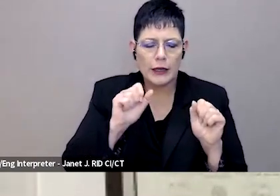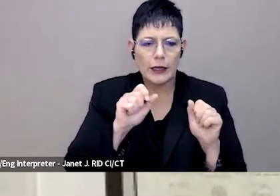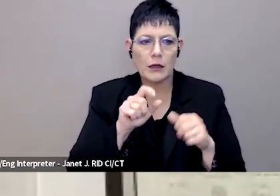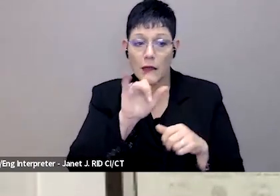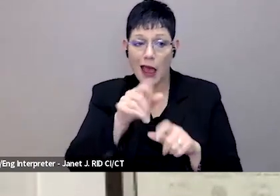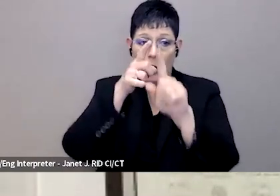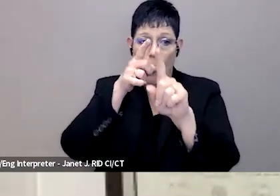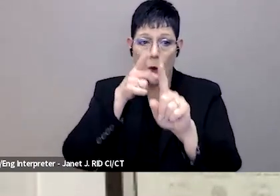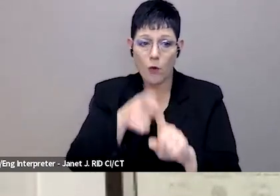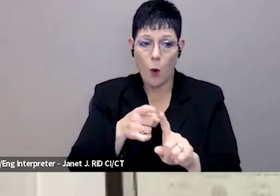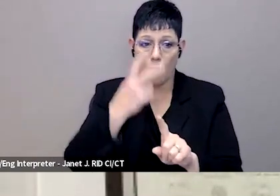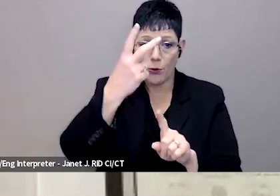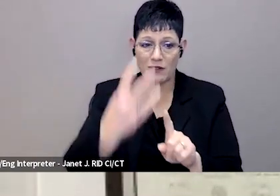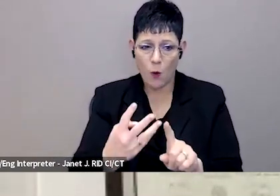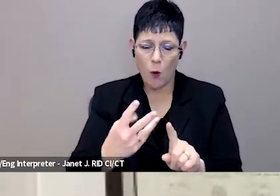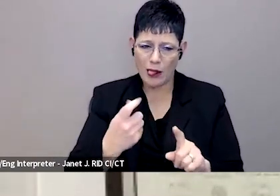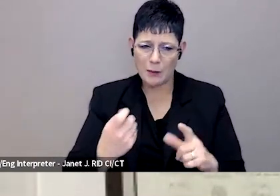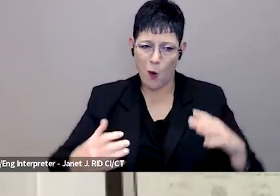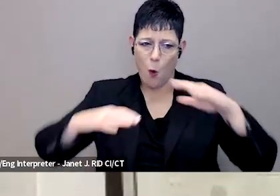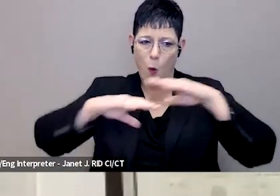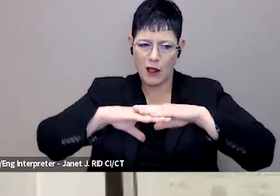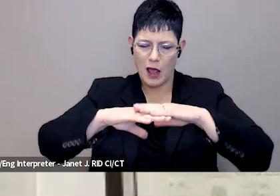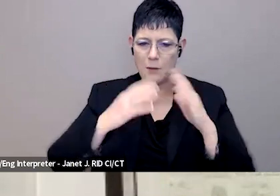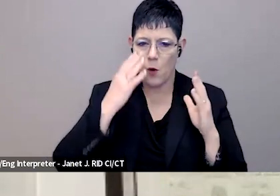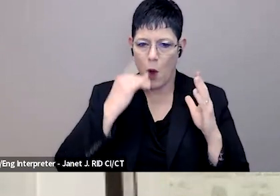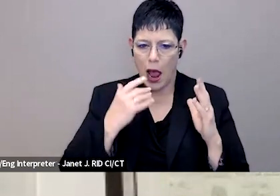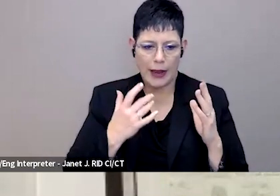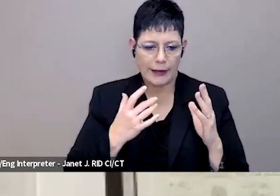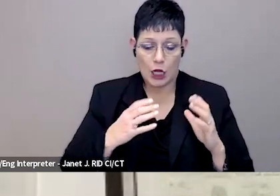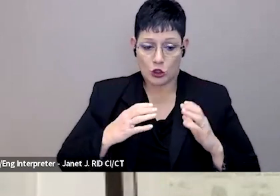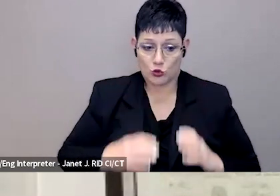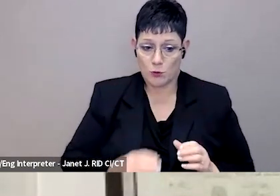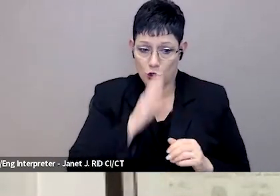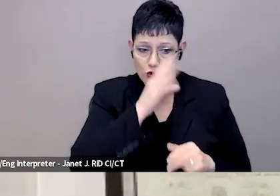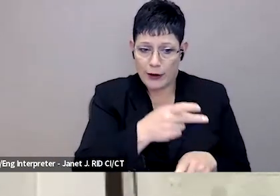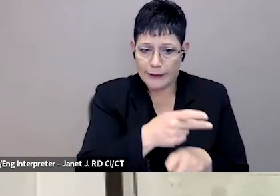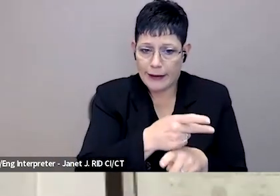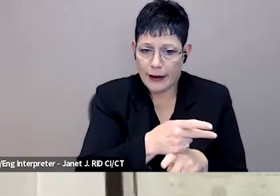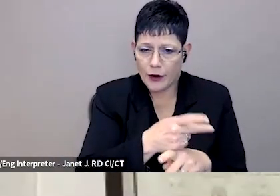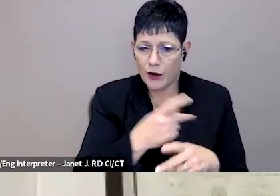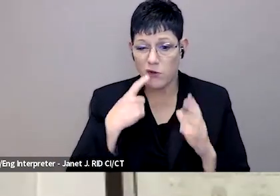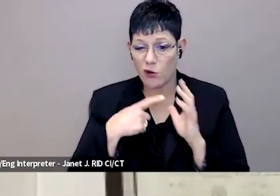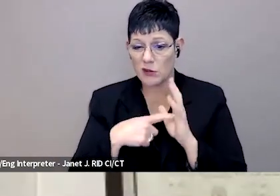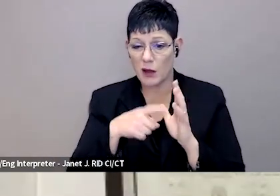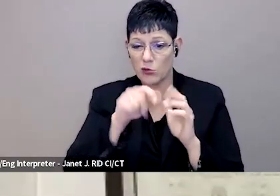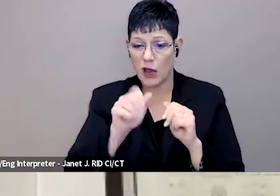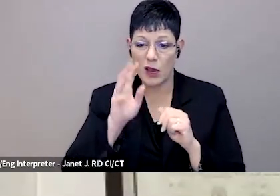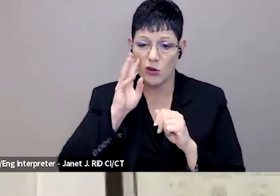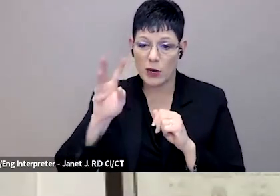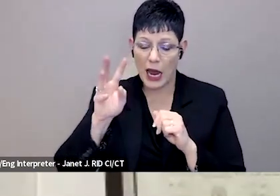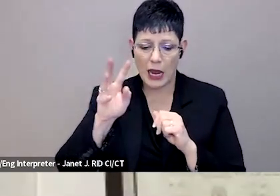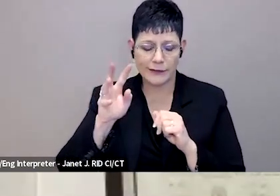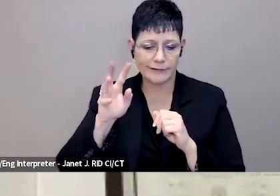4 really overlap, are around issues like consumer directed care, where you can create pathways